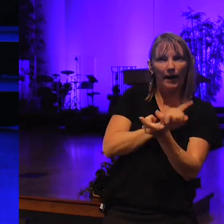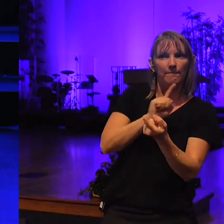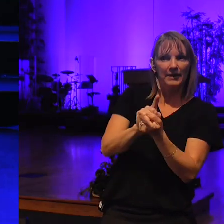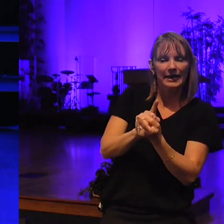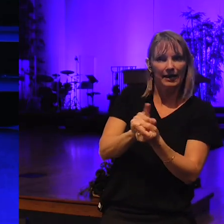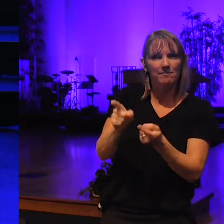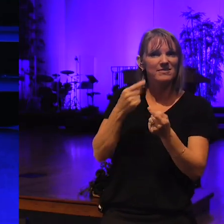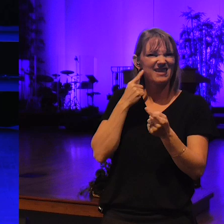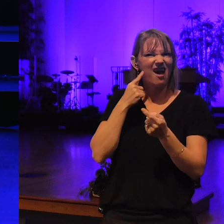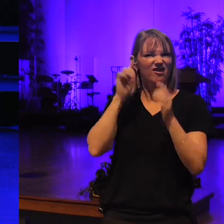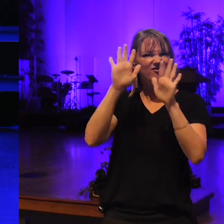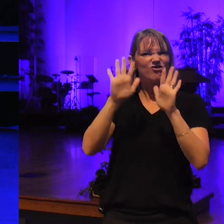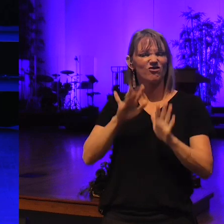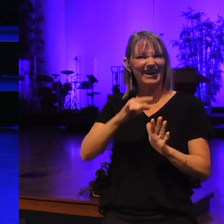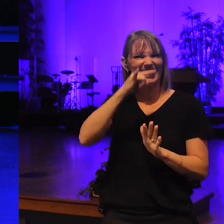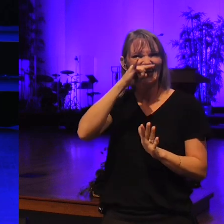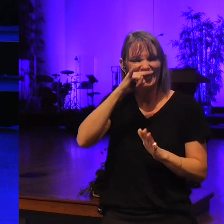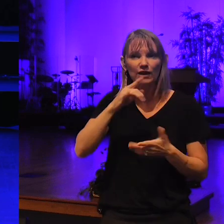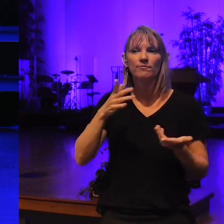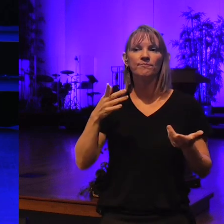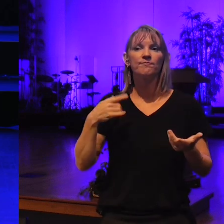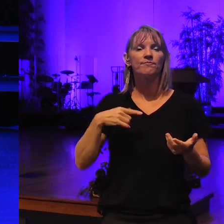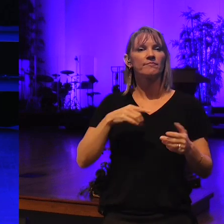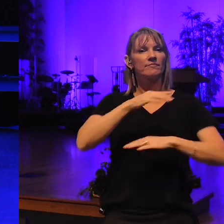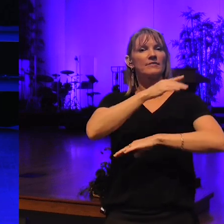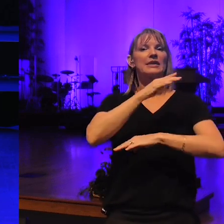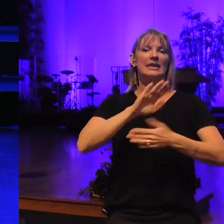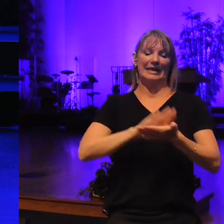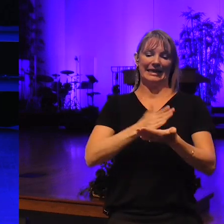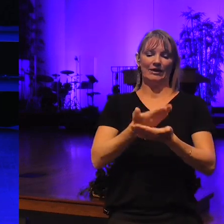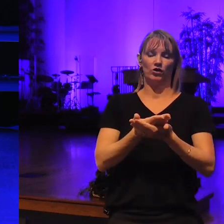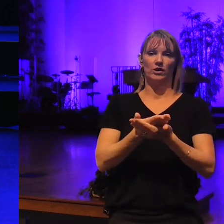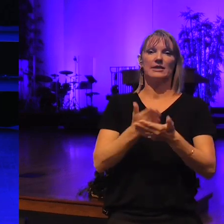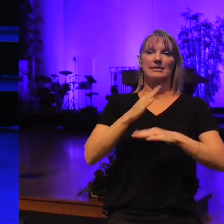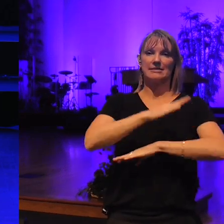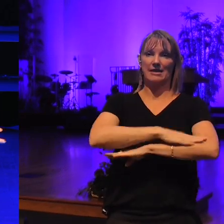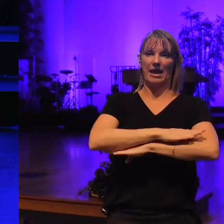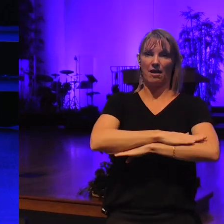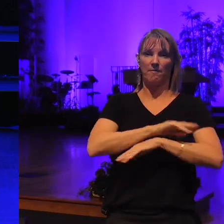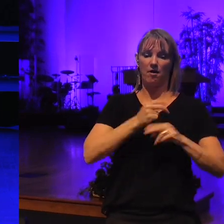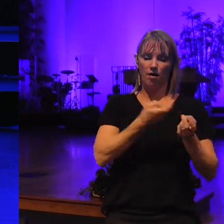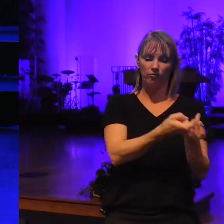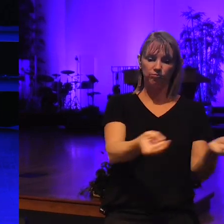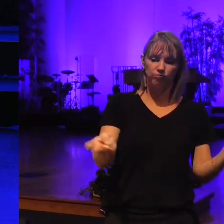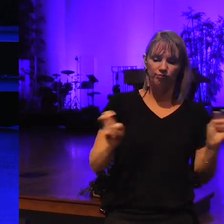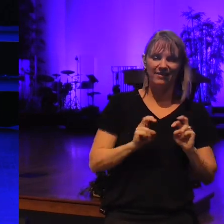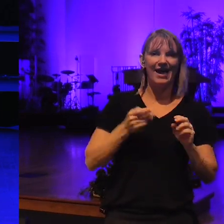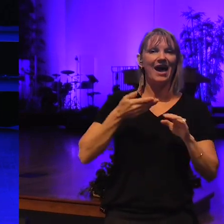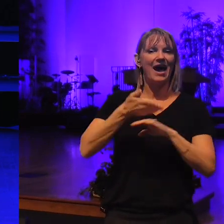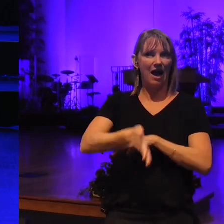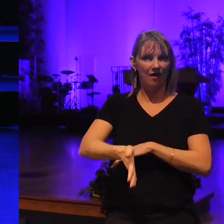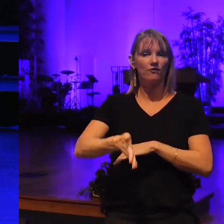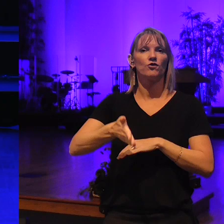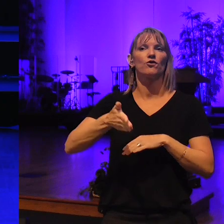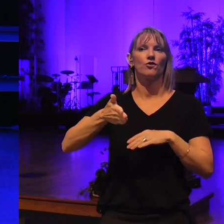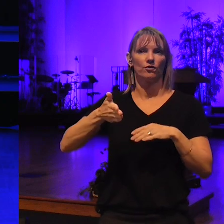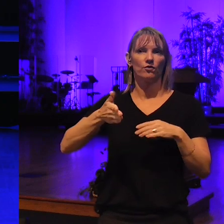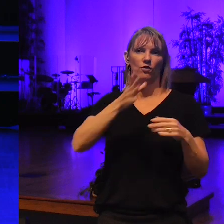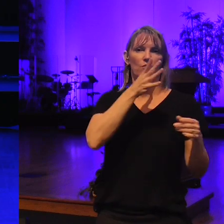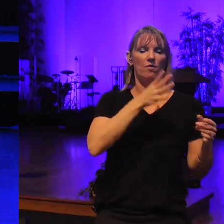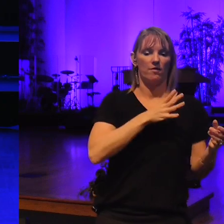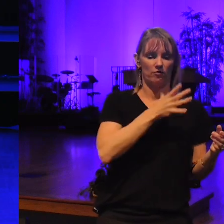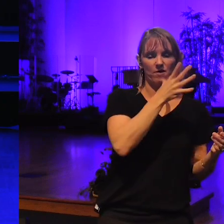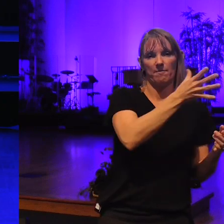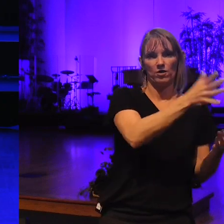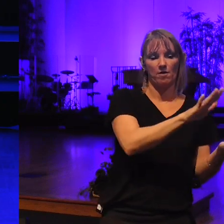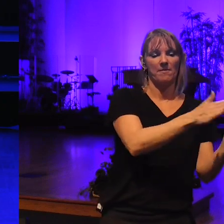kid. And we sat at the kitchen table of her daughter's home after she had passed to plan her service.